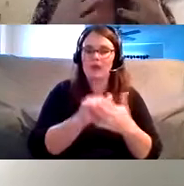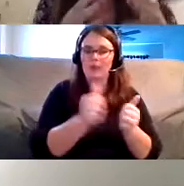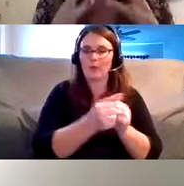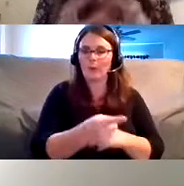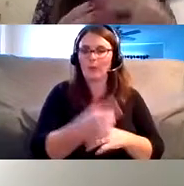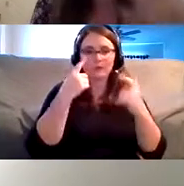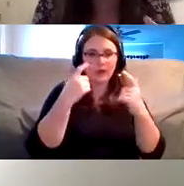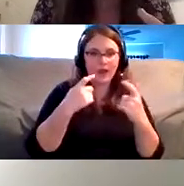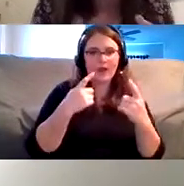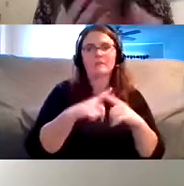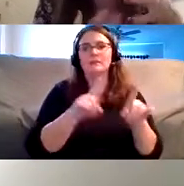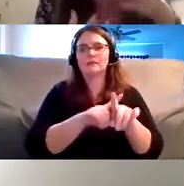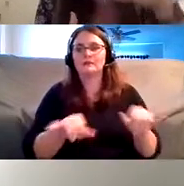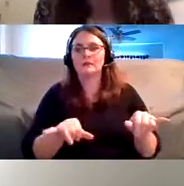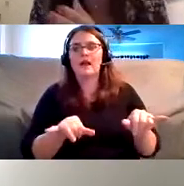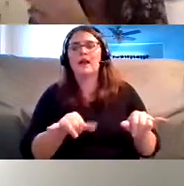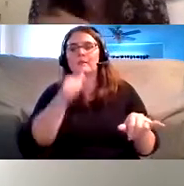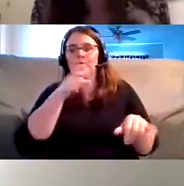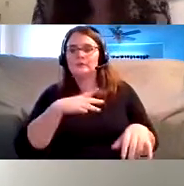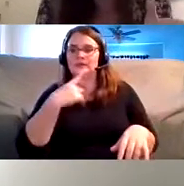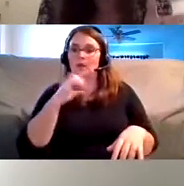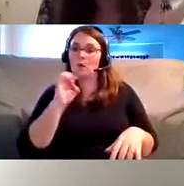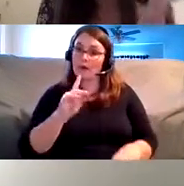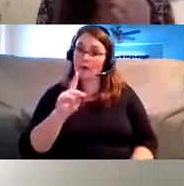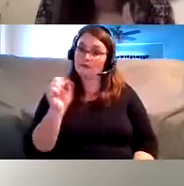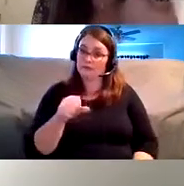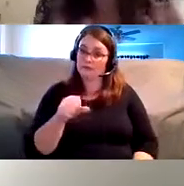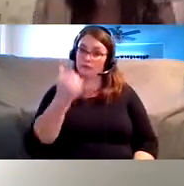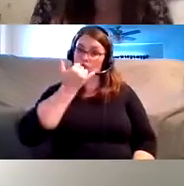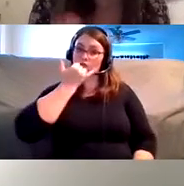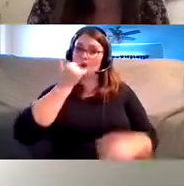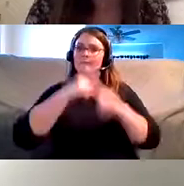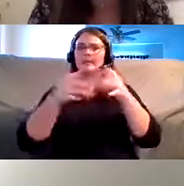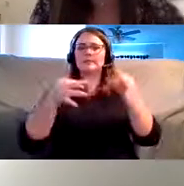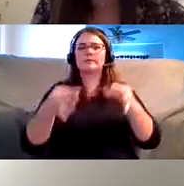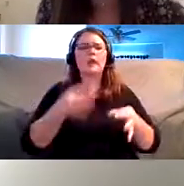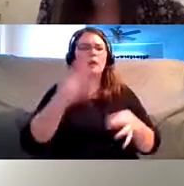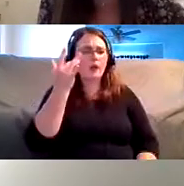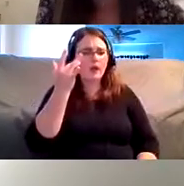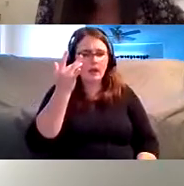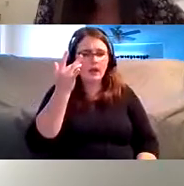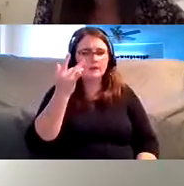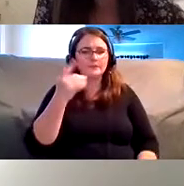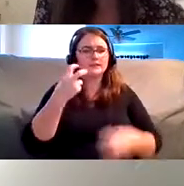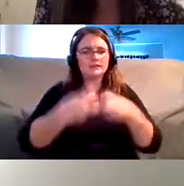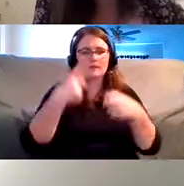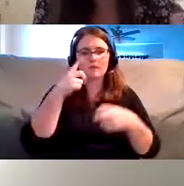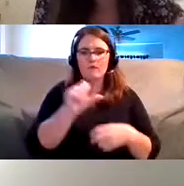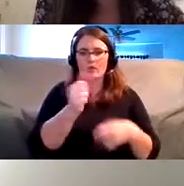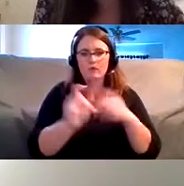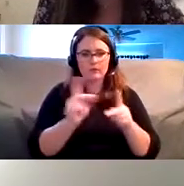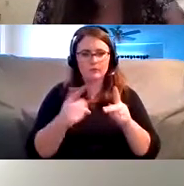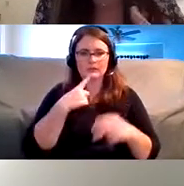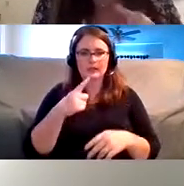me this is wrong, but tell me why this is wrong, because it's difficult, right? For other person to be yeah,